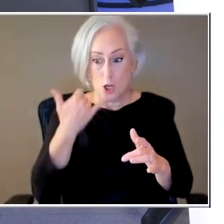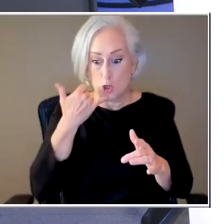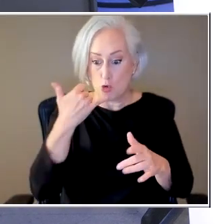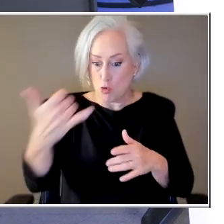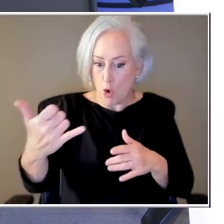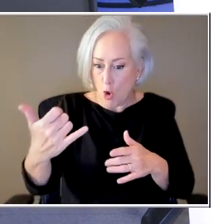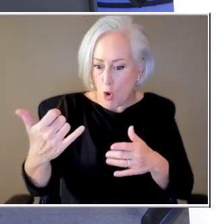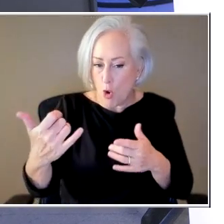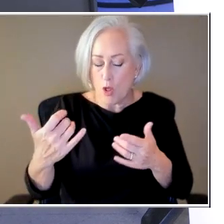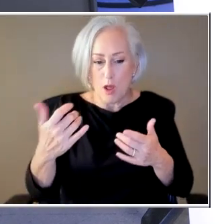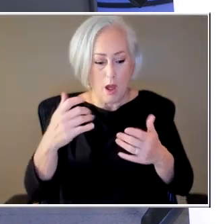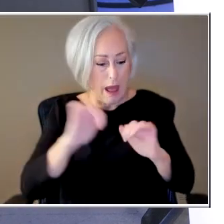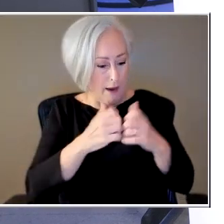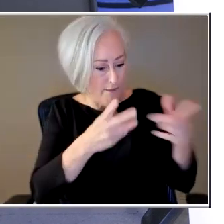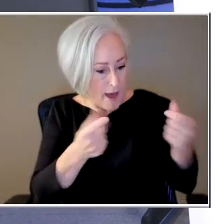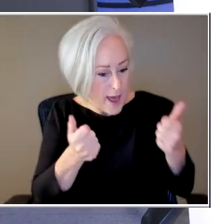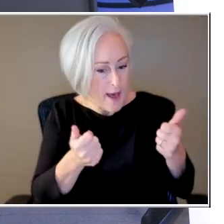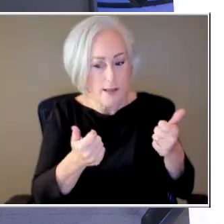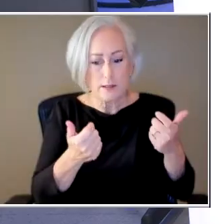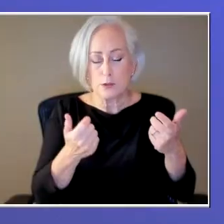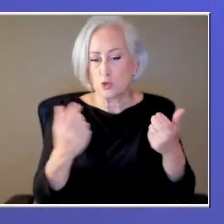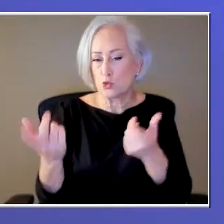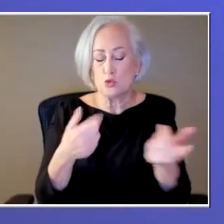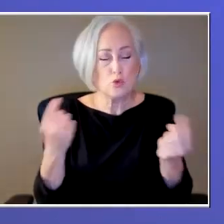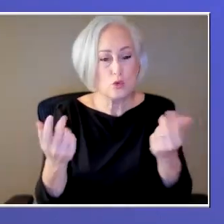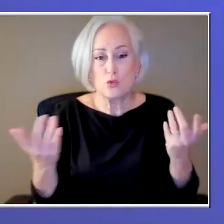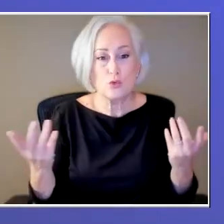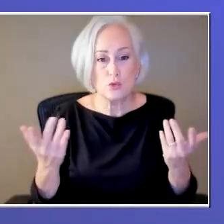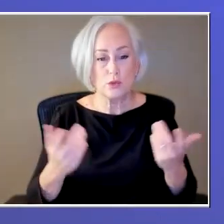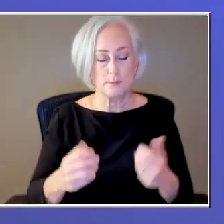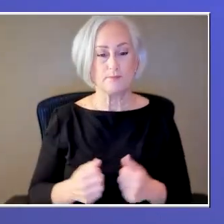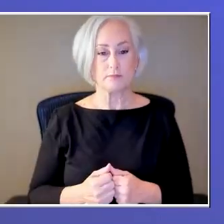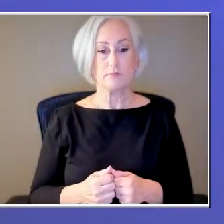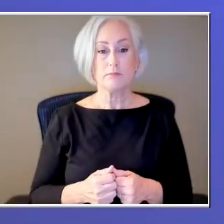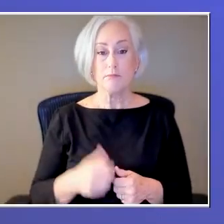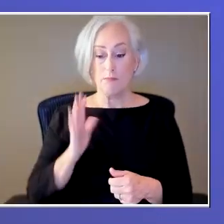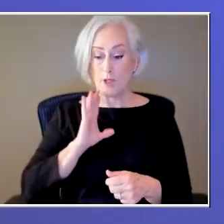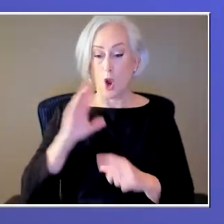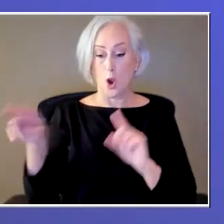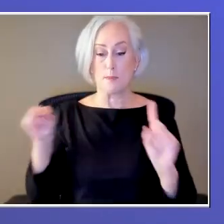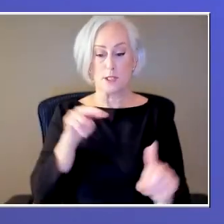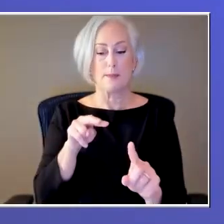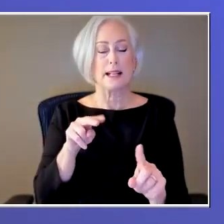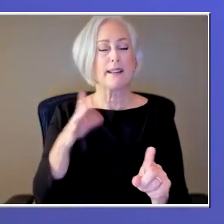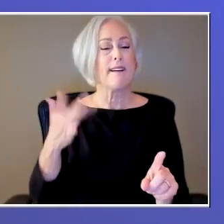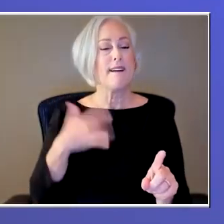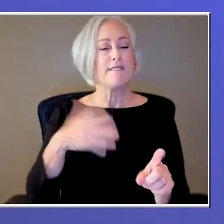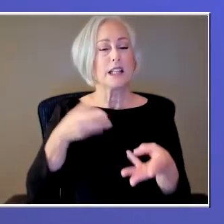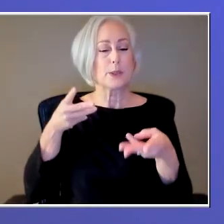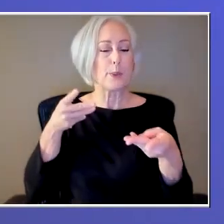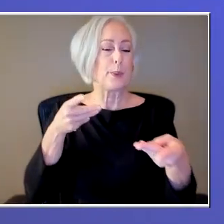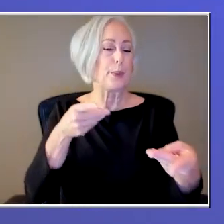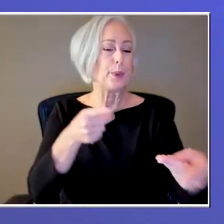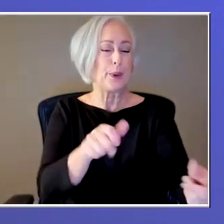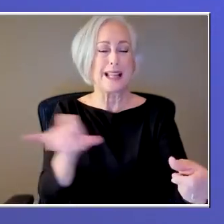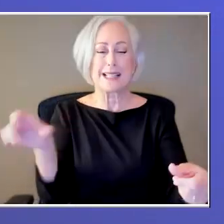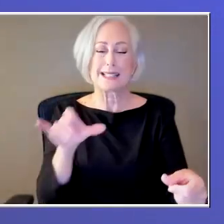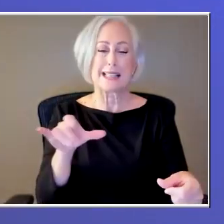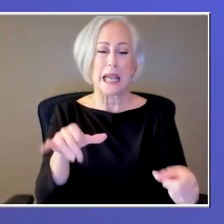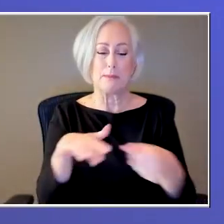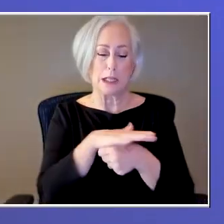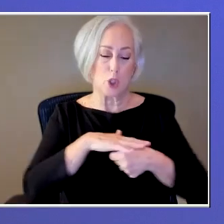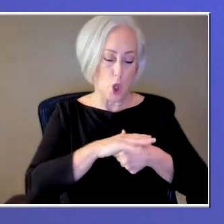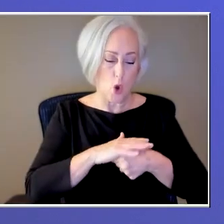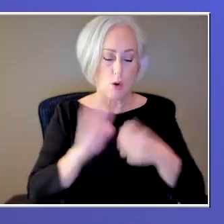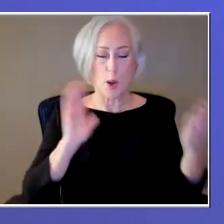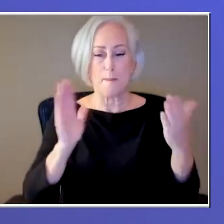does it have to happen? Well, for our perspective, it feels just as seamless as a domestic donation. That international